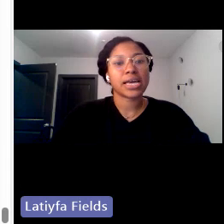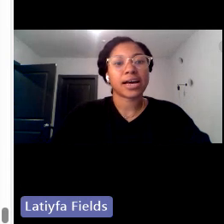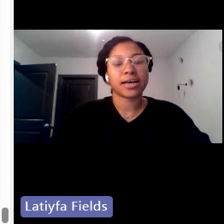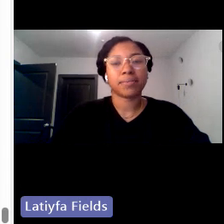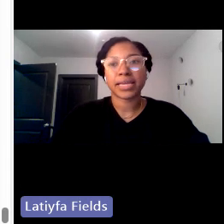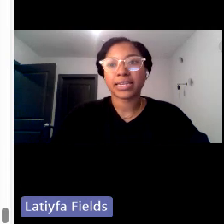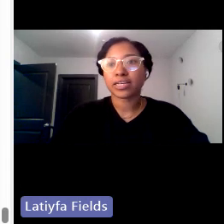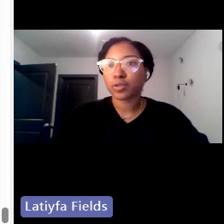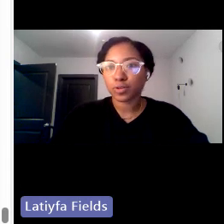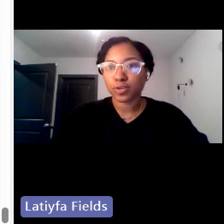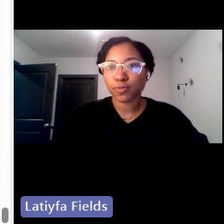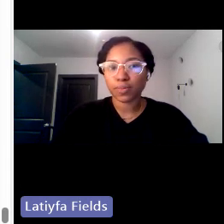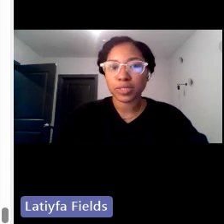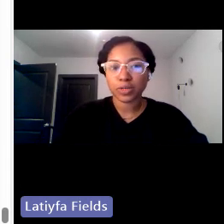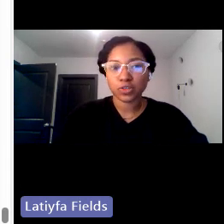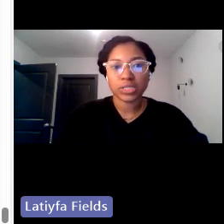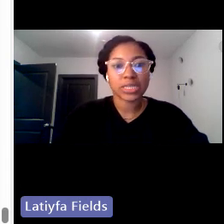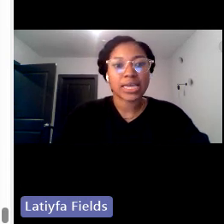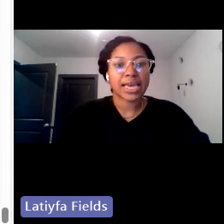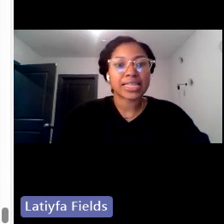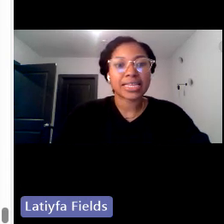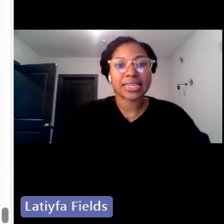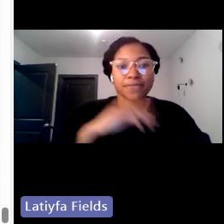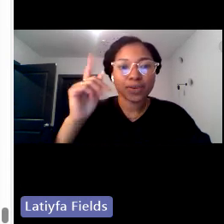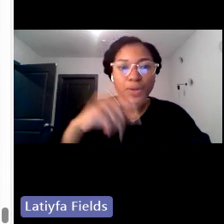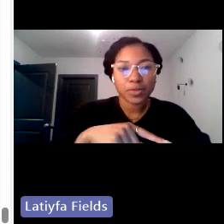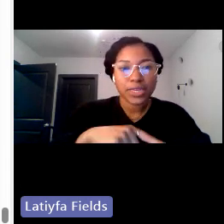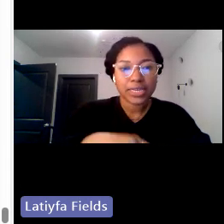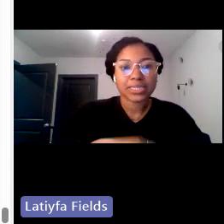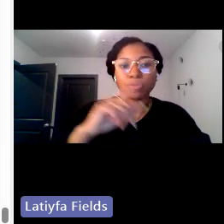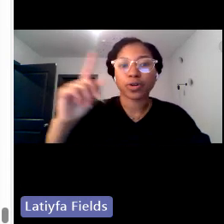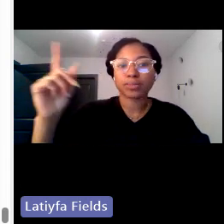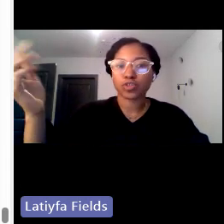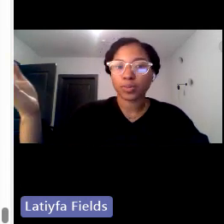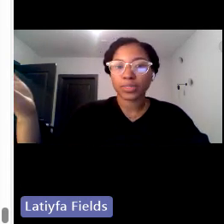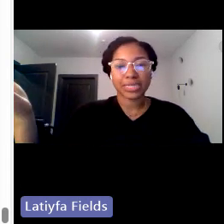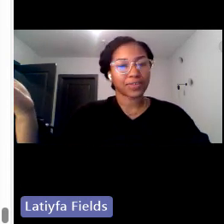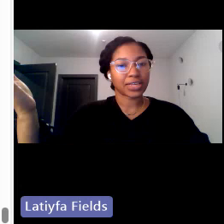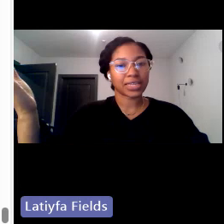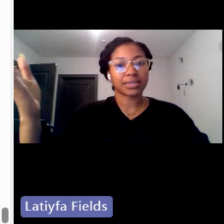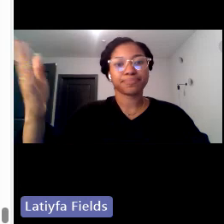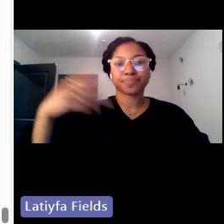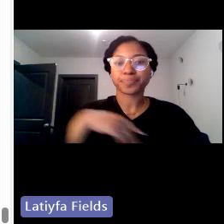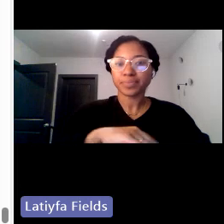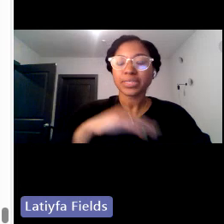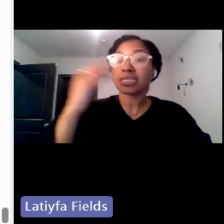report and included those performance measures. And then a few other things, programs contribute